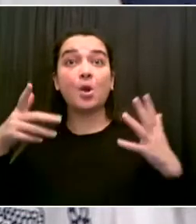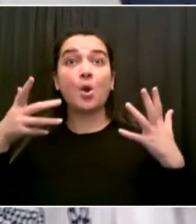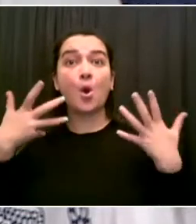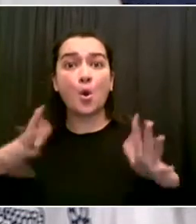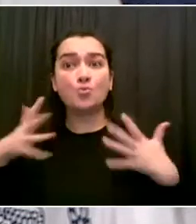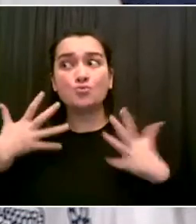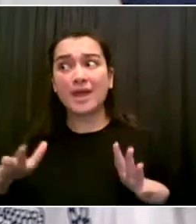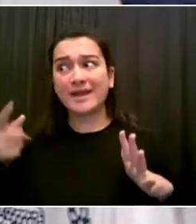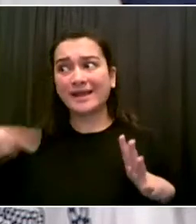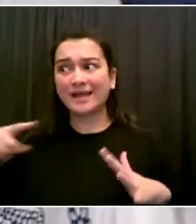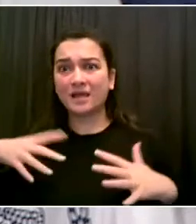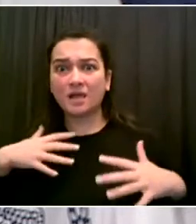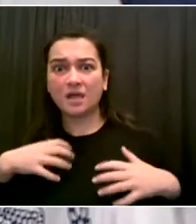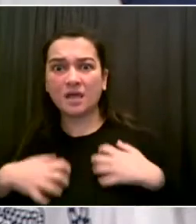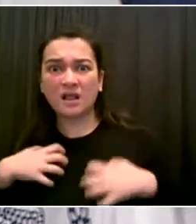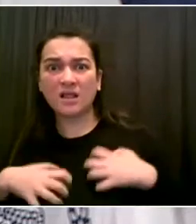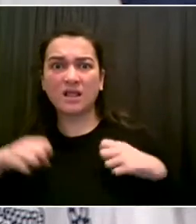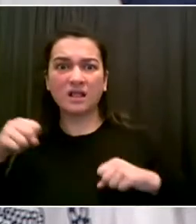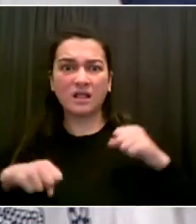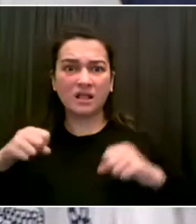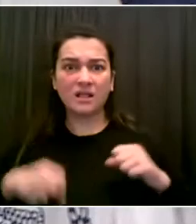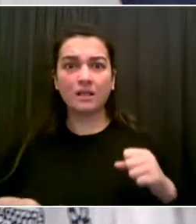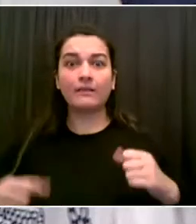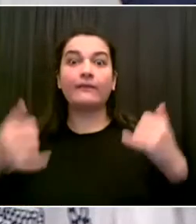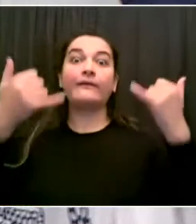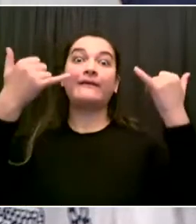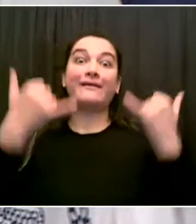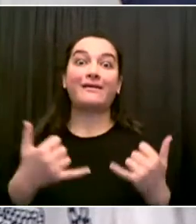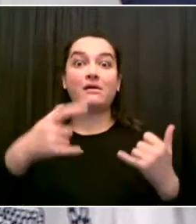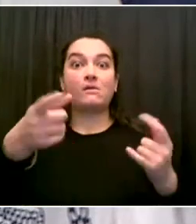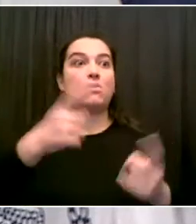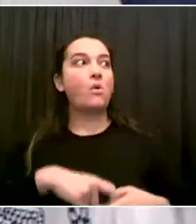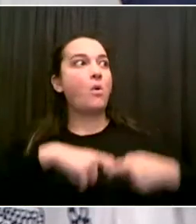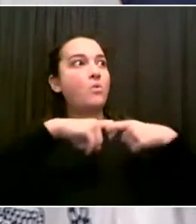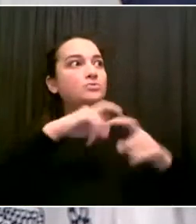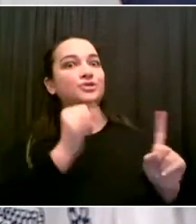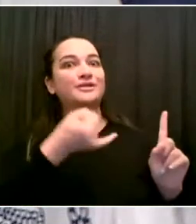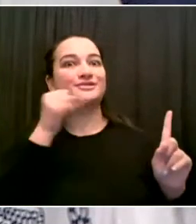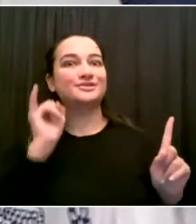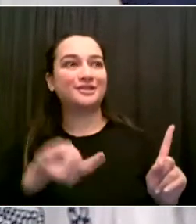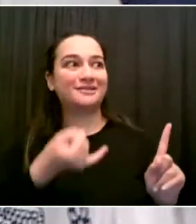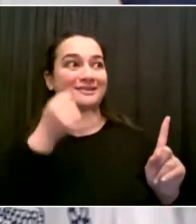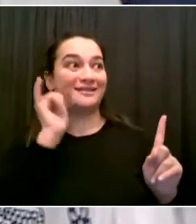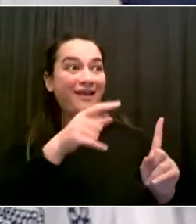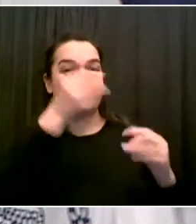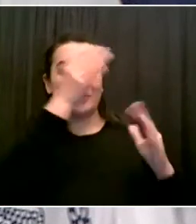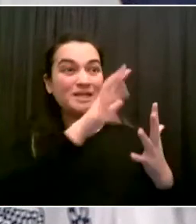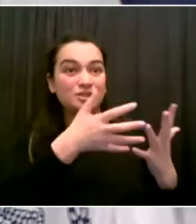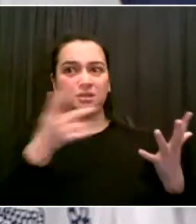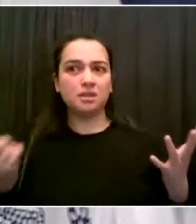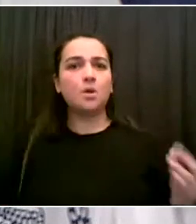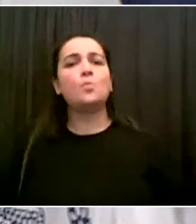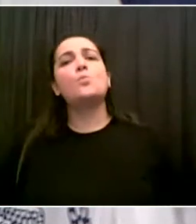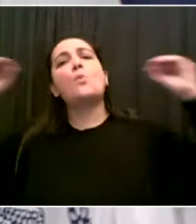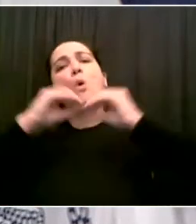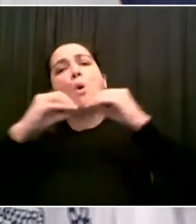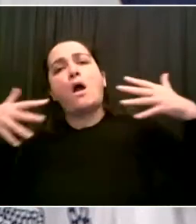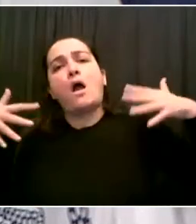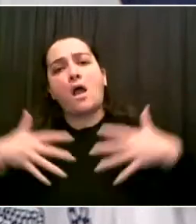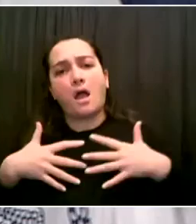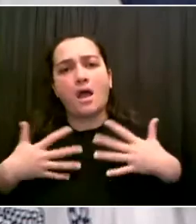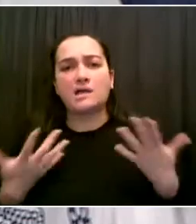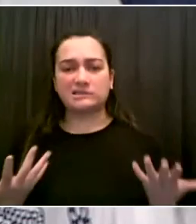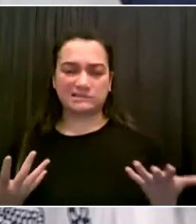vaccine? I do understand anytime people feel hesitation, David, and we've been dealing with this from the very, very beginning